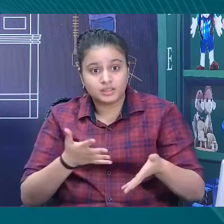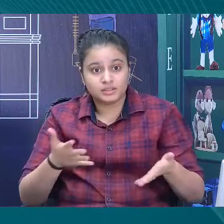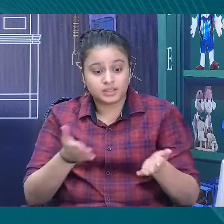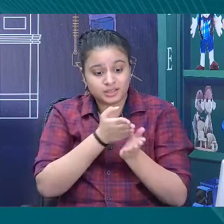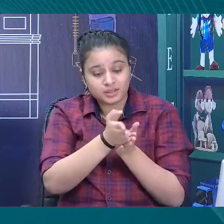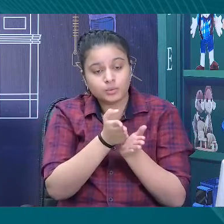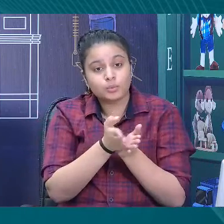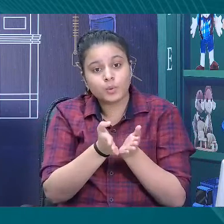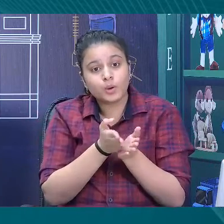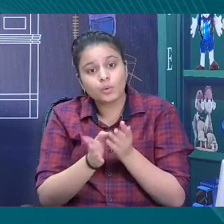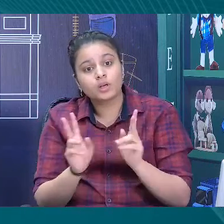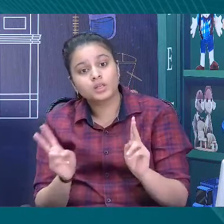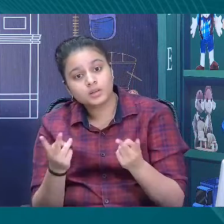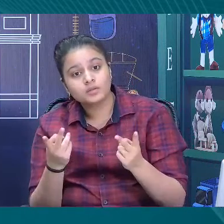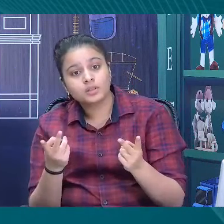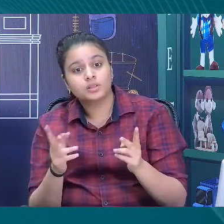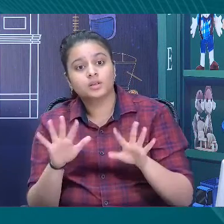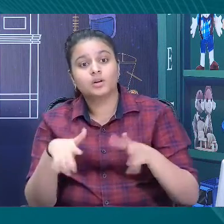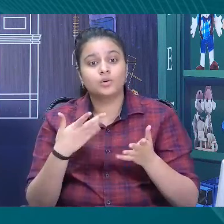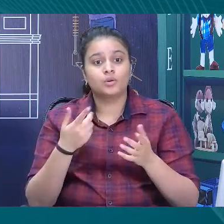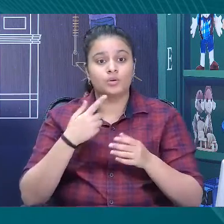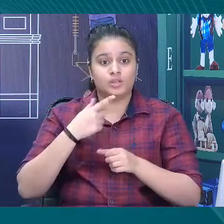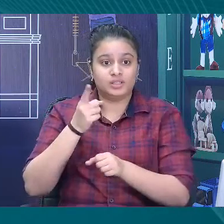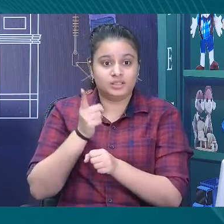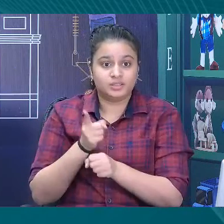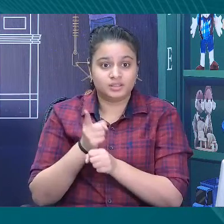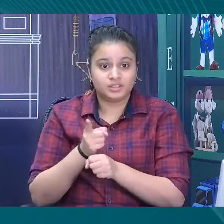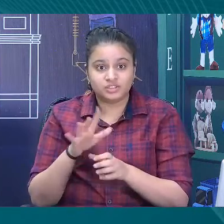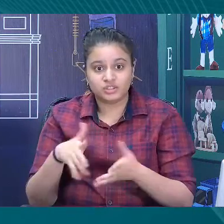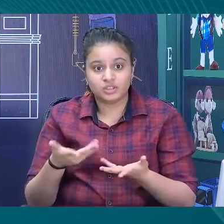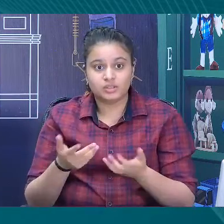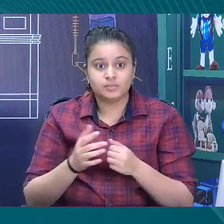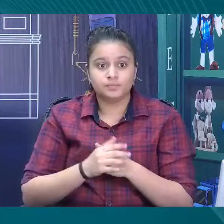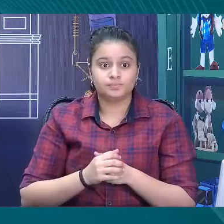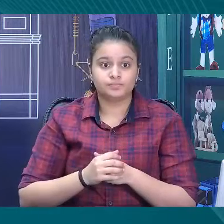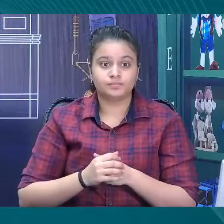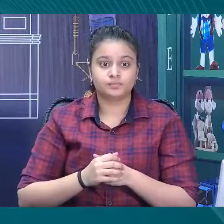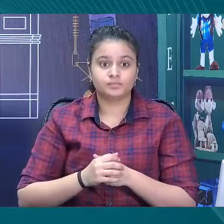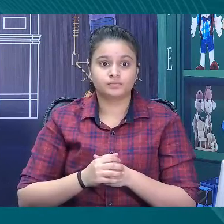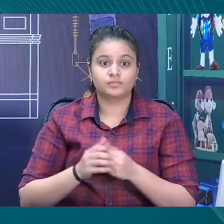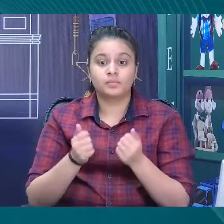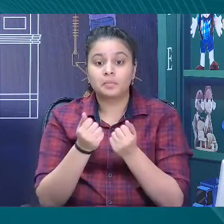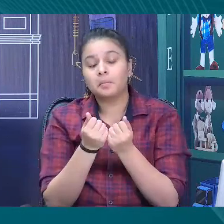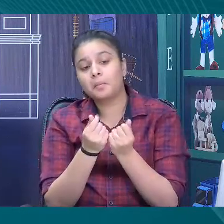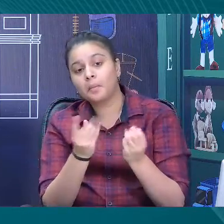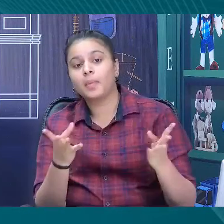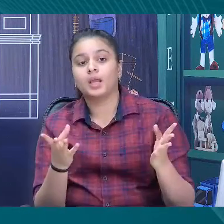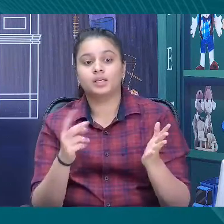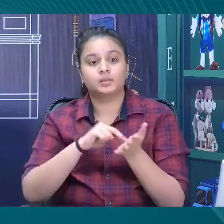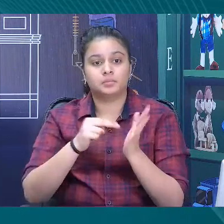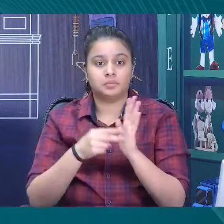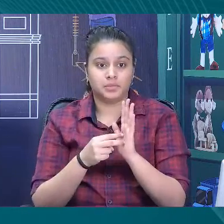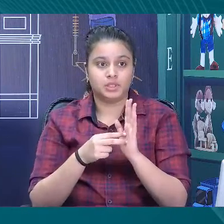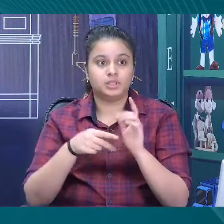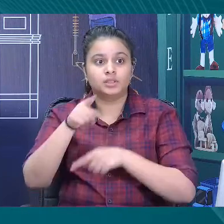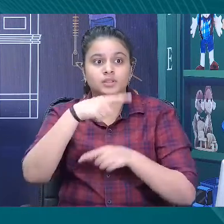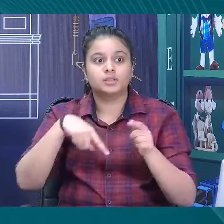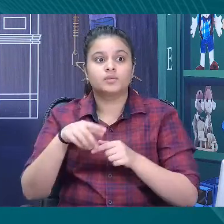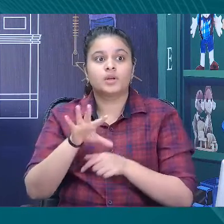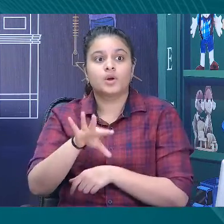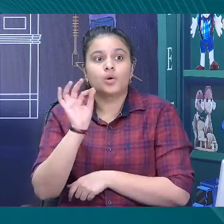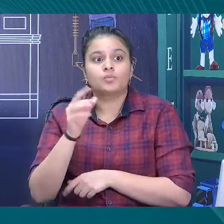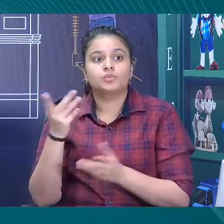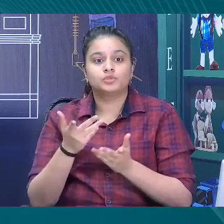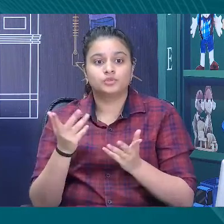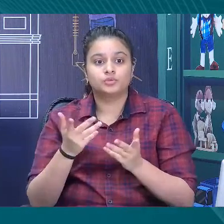areas for what in UDL terms is called multiple means. That means we are giving them options